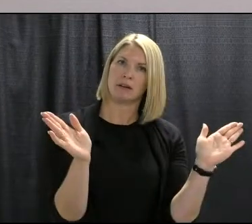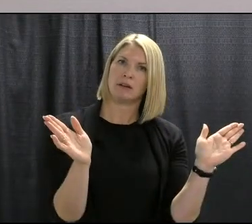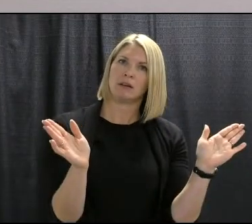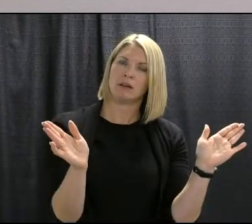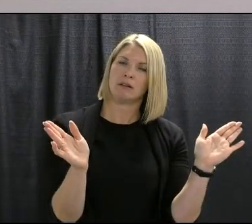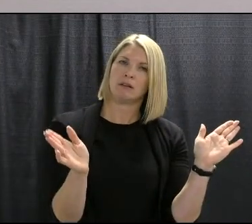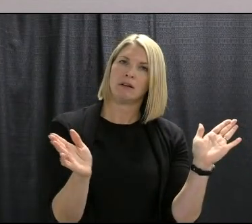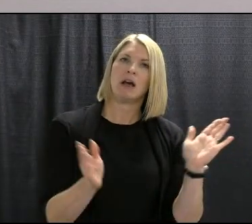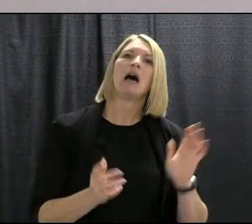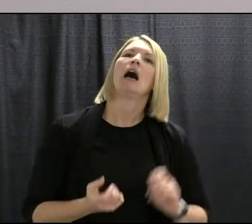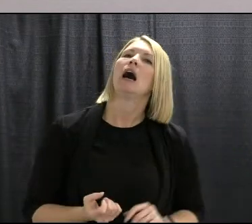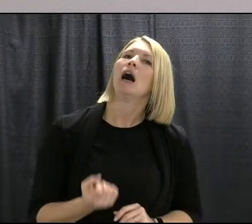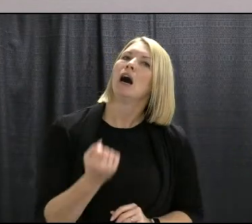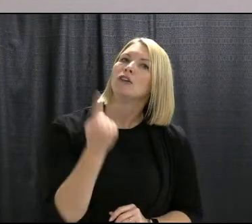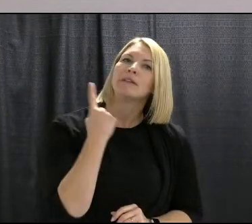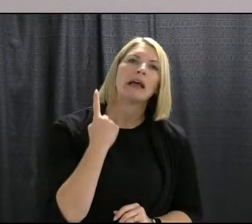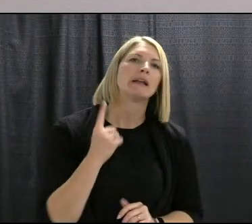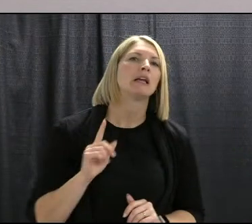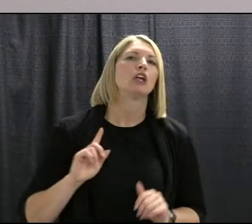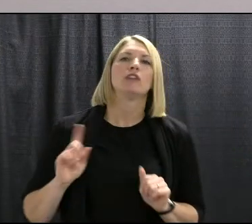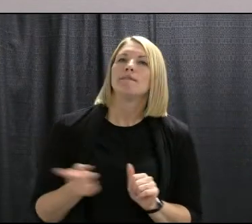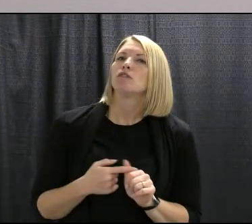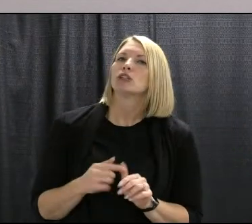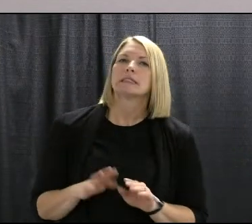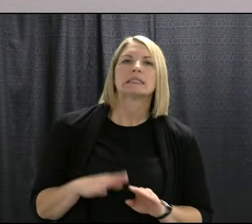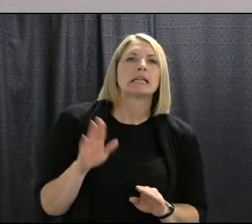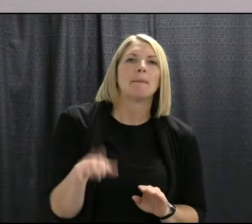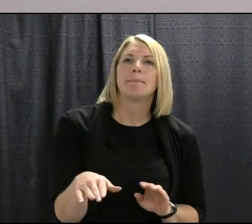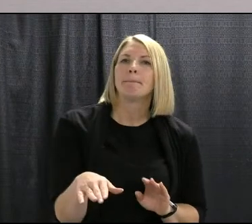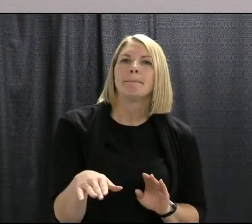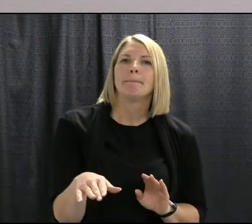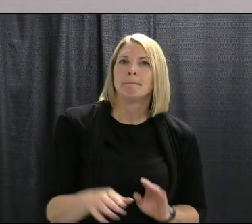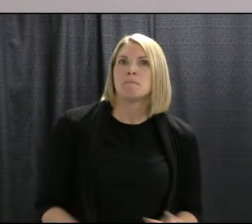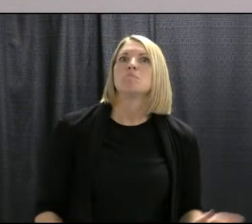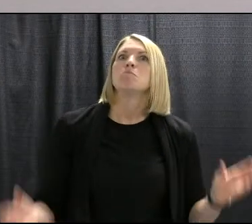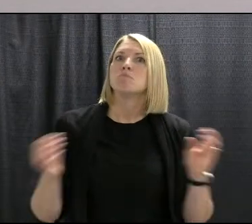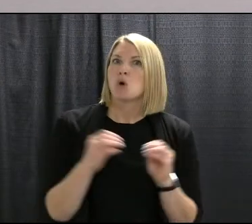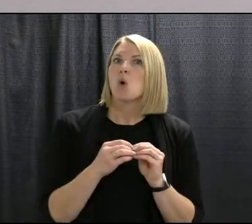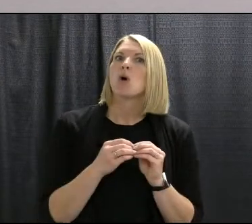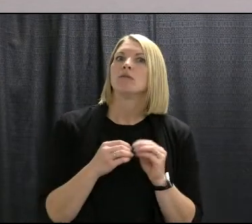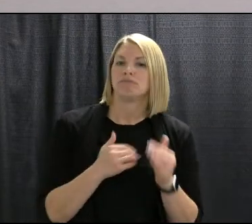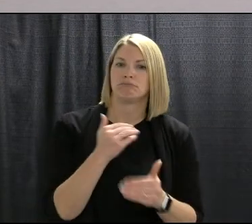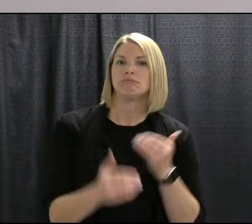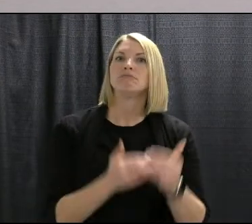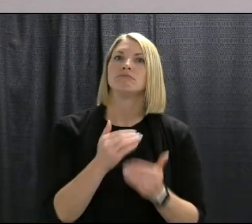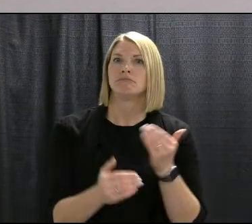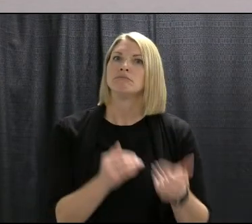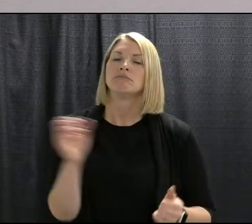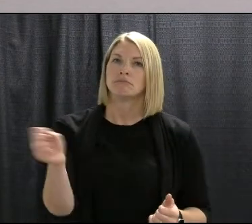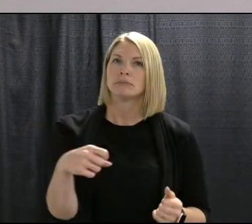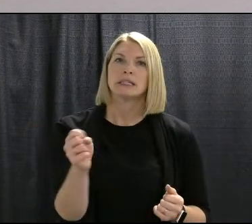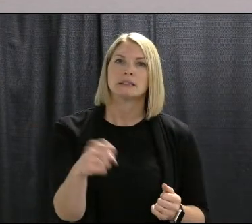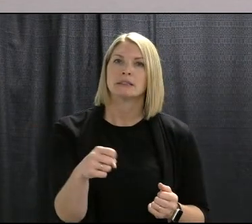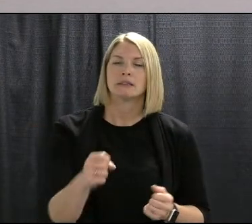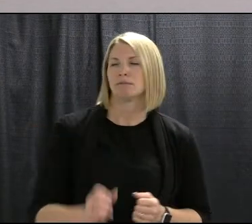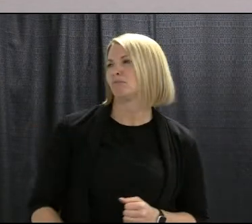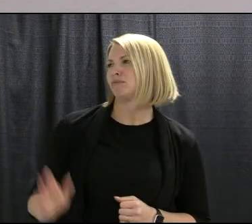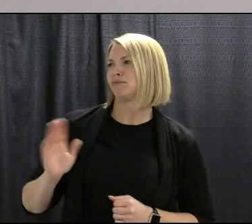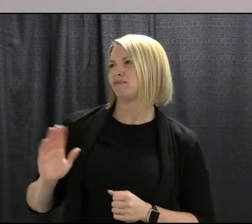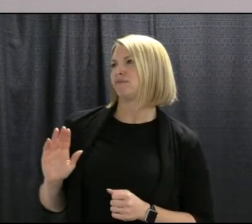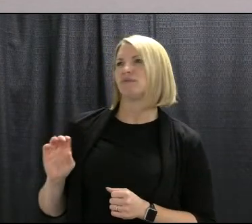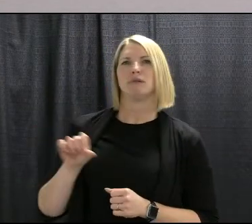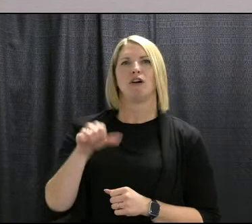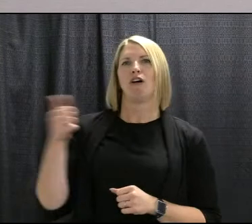it's only one step. It's progressive legislation in that we have not had legislation, and